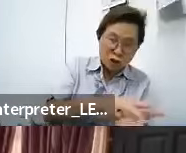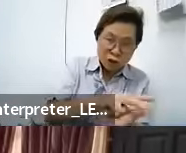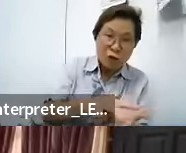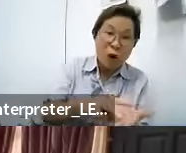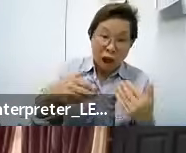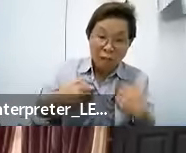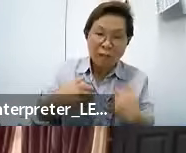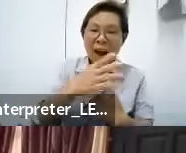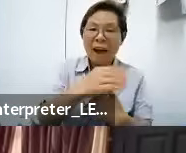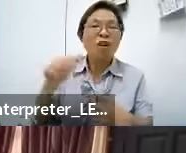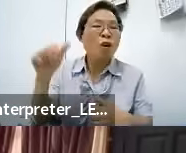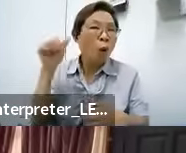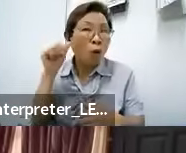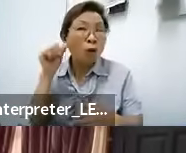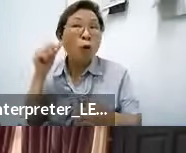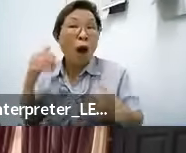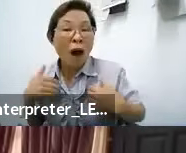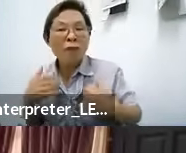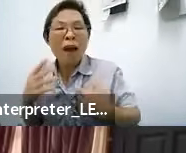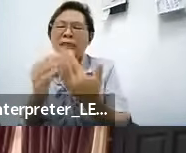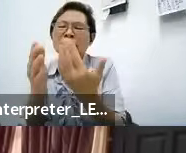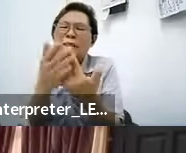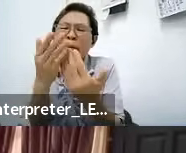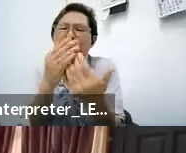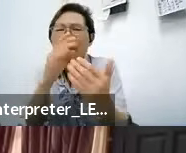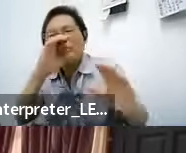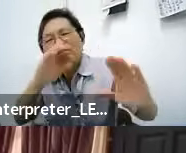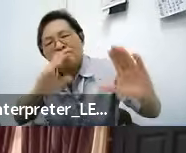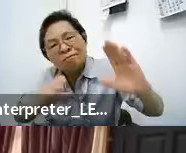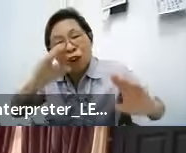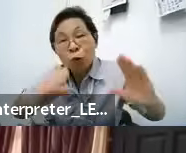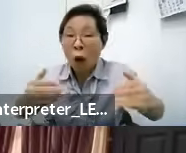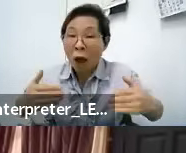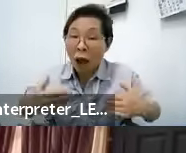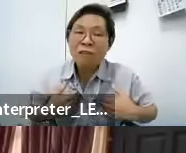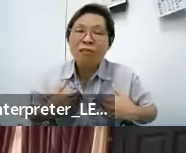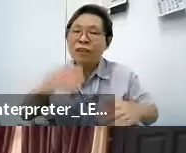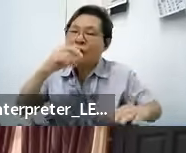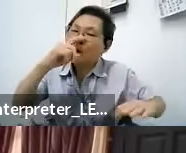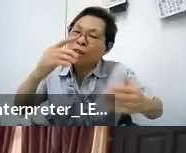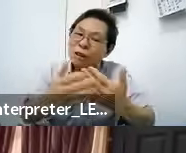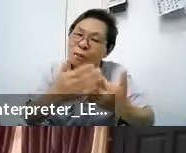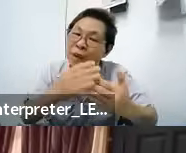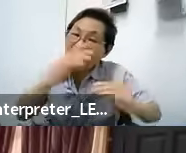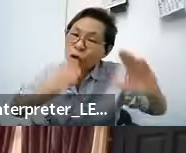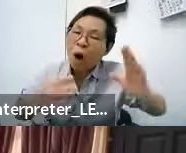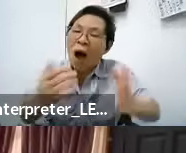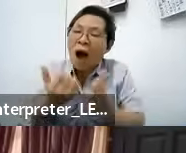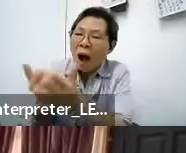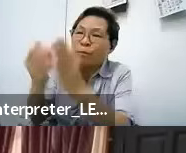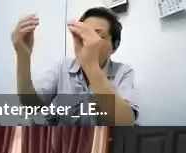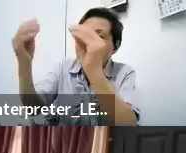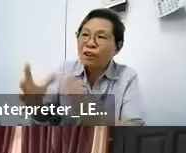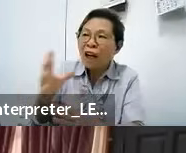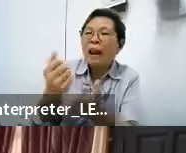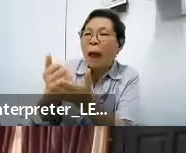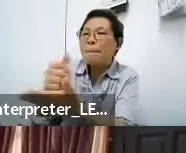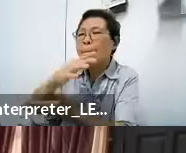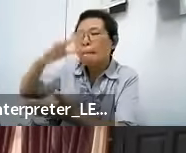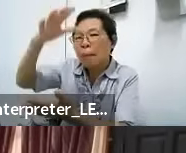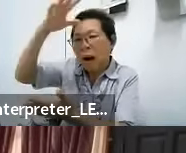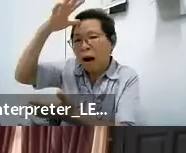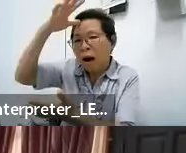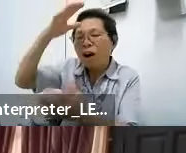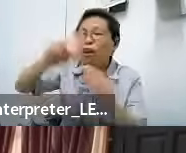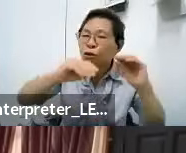the audio and also the simple animation. We hope to help teachers and the parents to relate